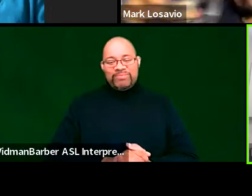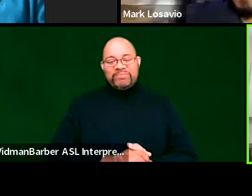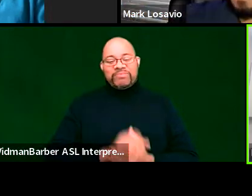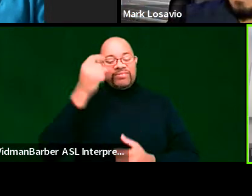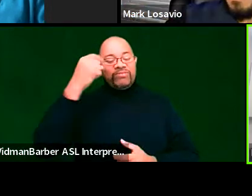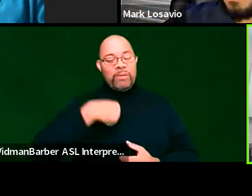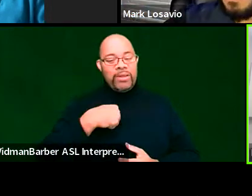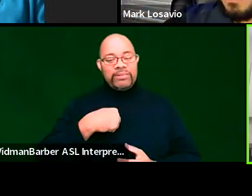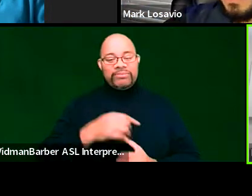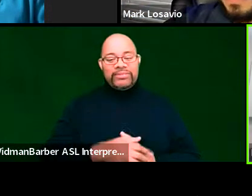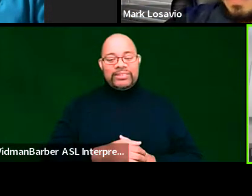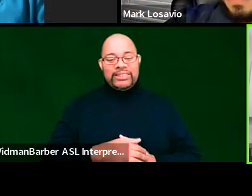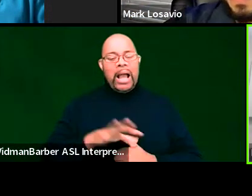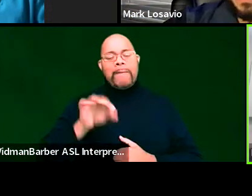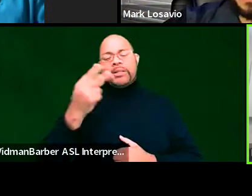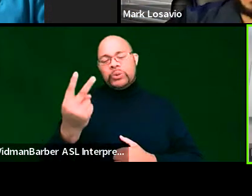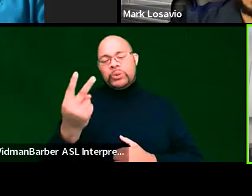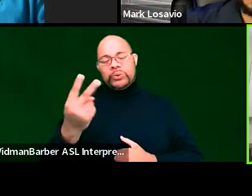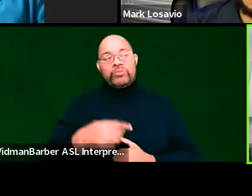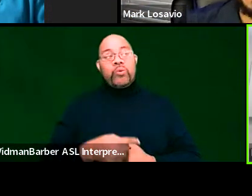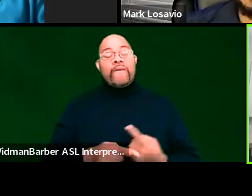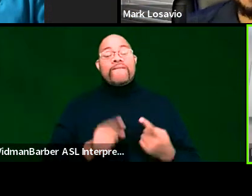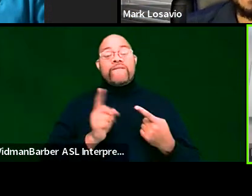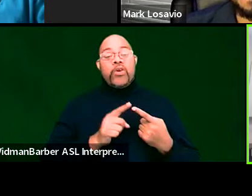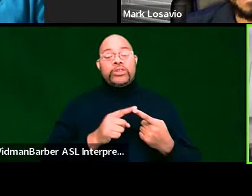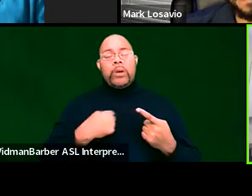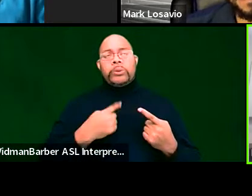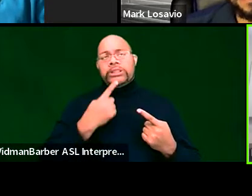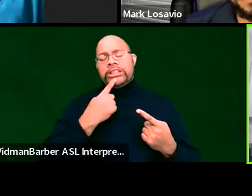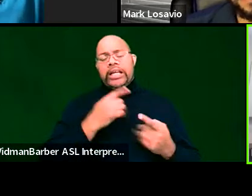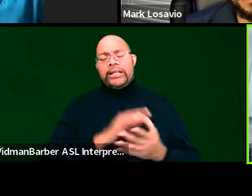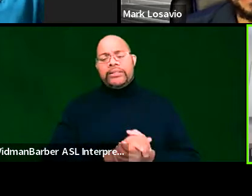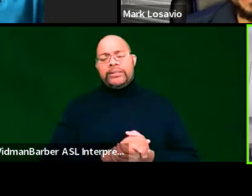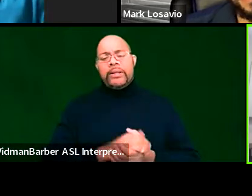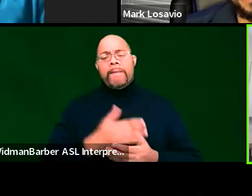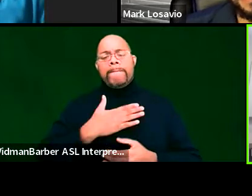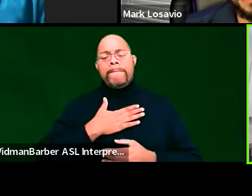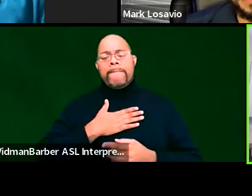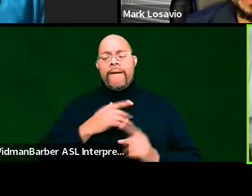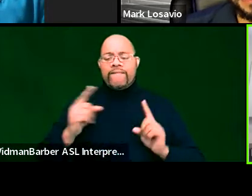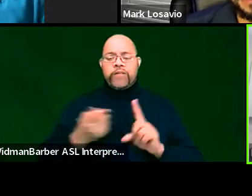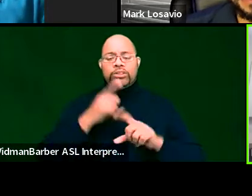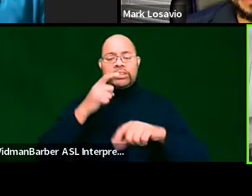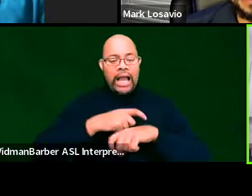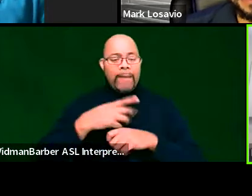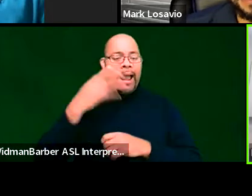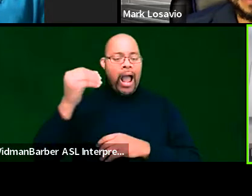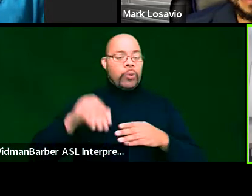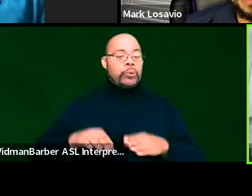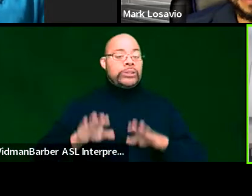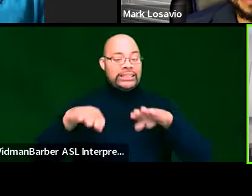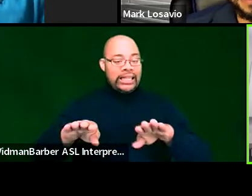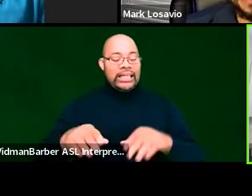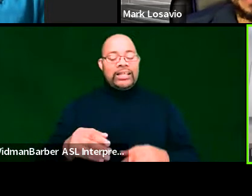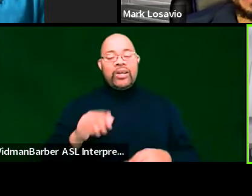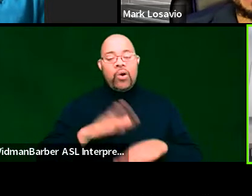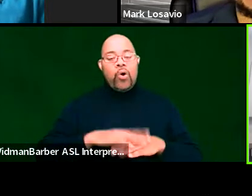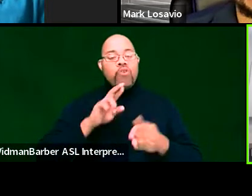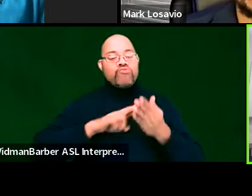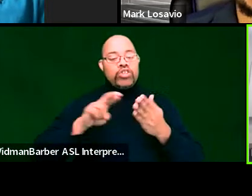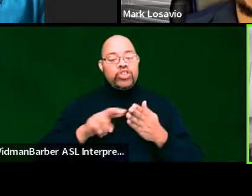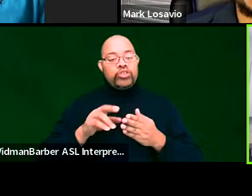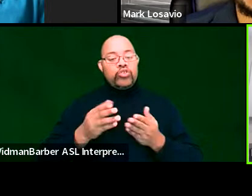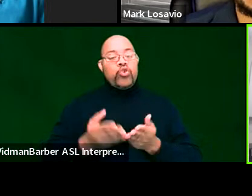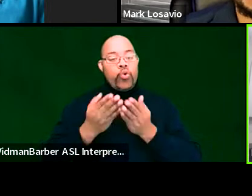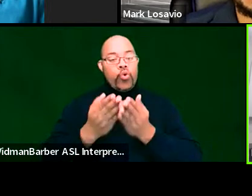For me, I'll pick two here. I'll pick one, I will say, was my first time being out at sea on a research